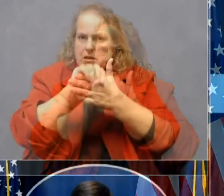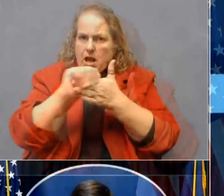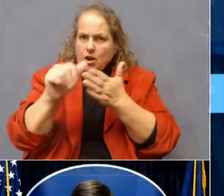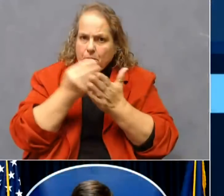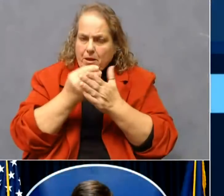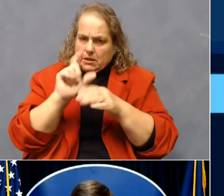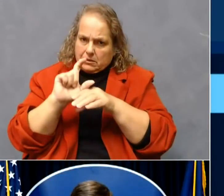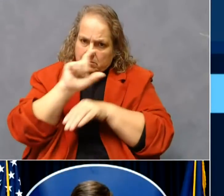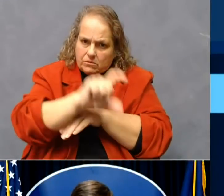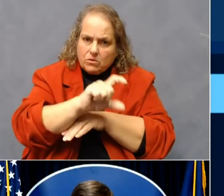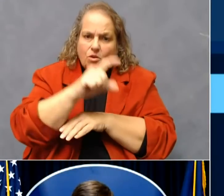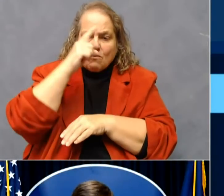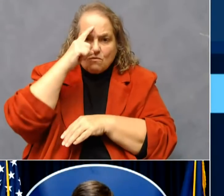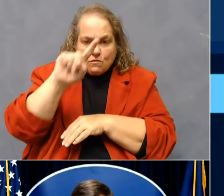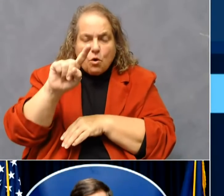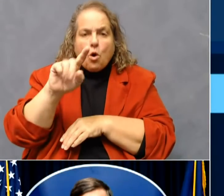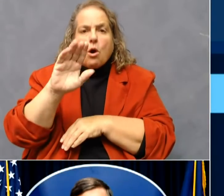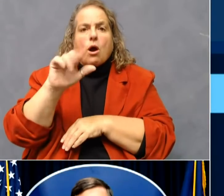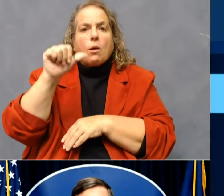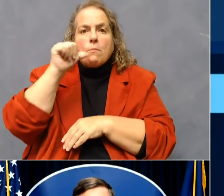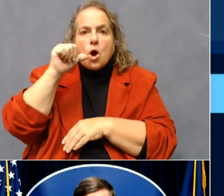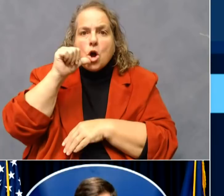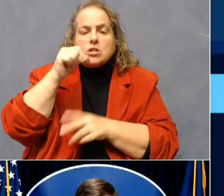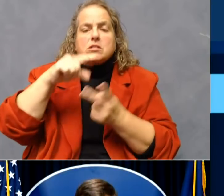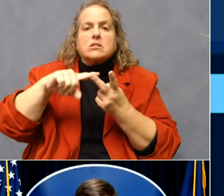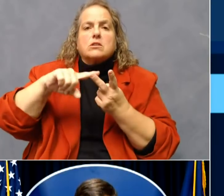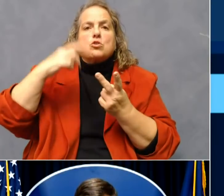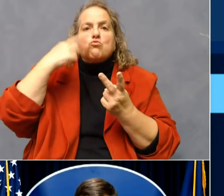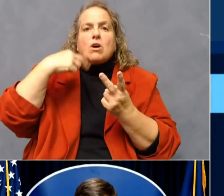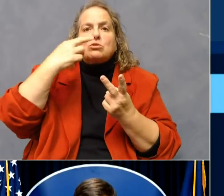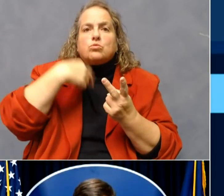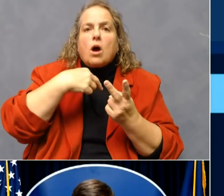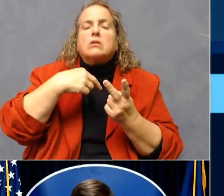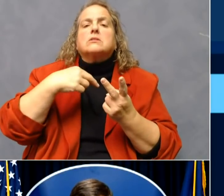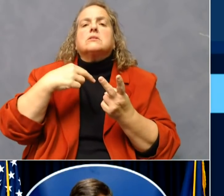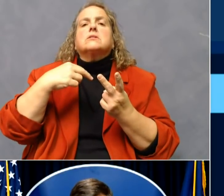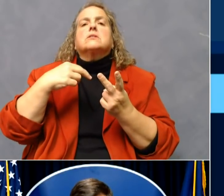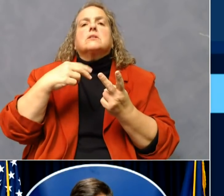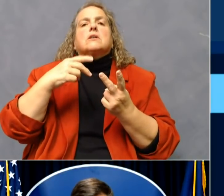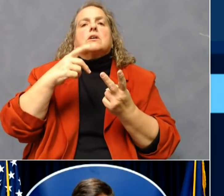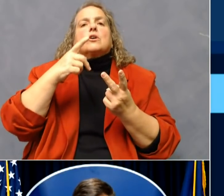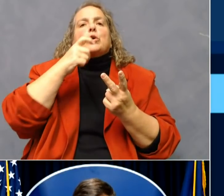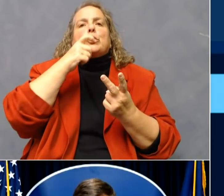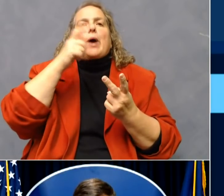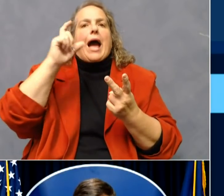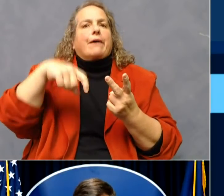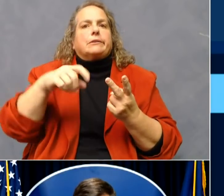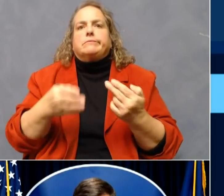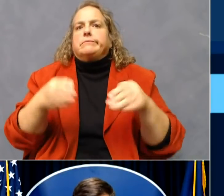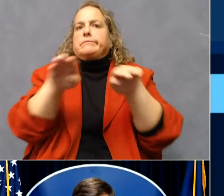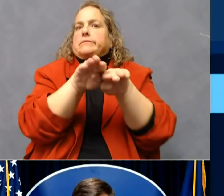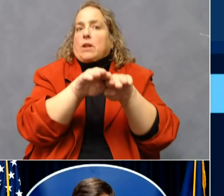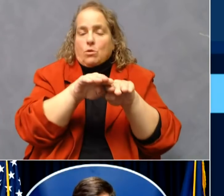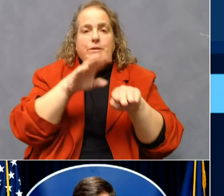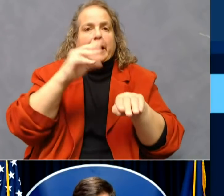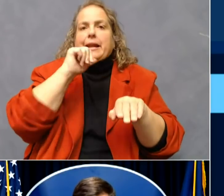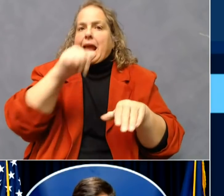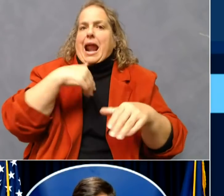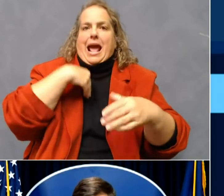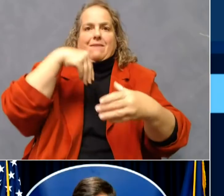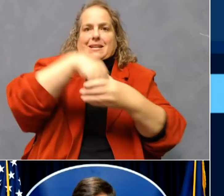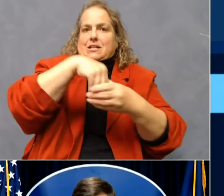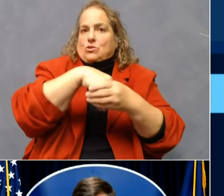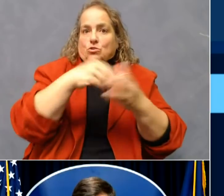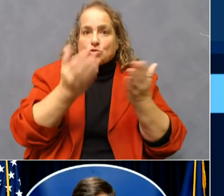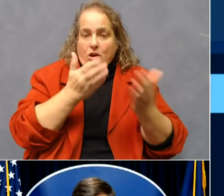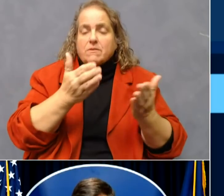we can put up the slide about how to apply, I want to give an update on that. So last week, I announced that we'd be launching the Team Kentucky Food